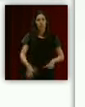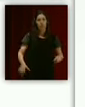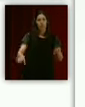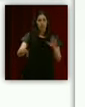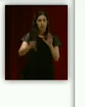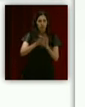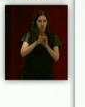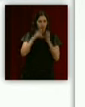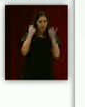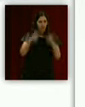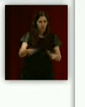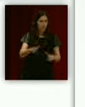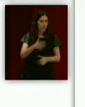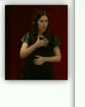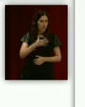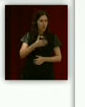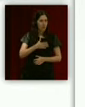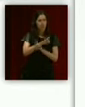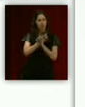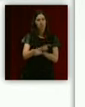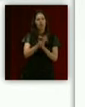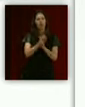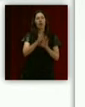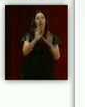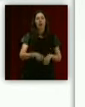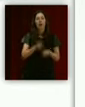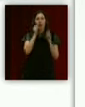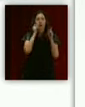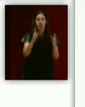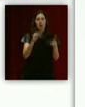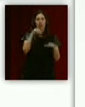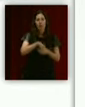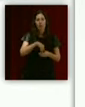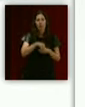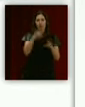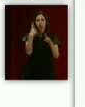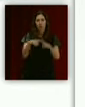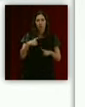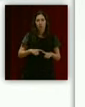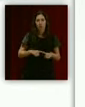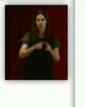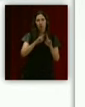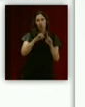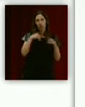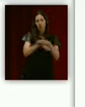up to 3 times, and it was not possible to create a classifier.